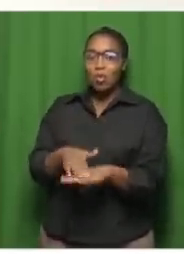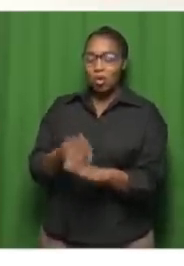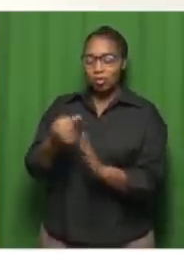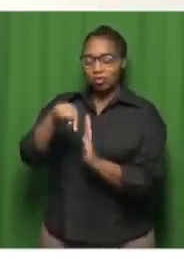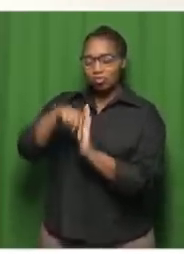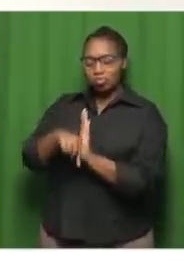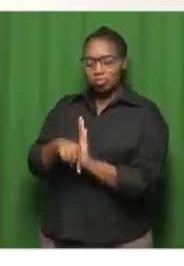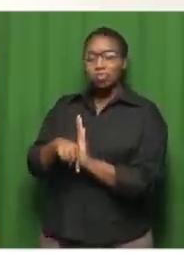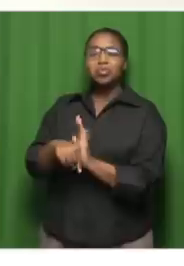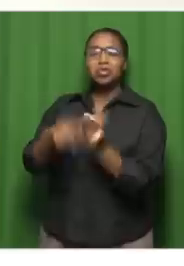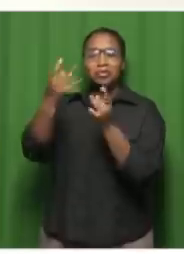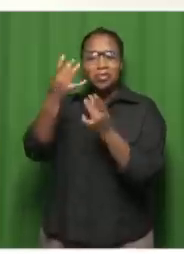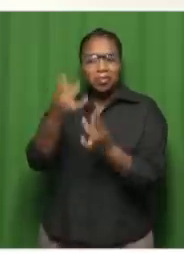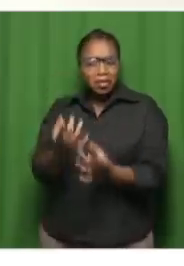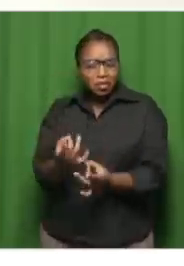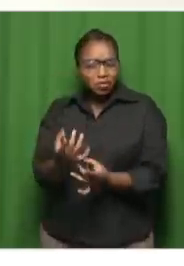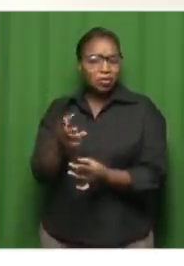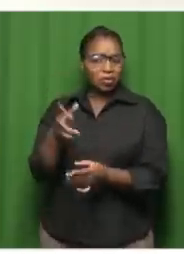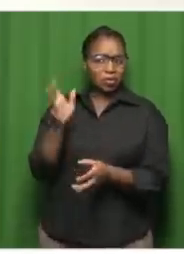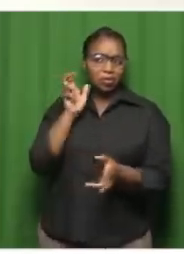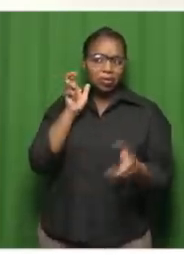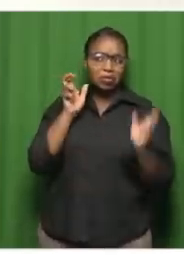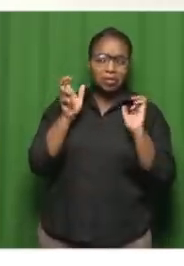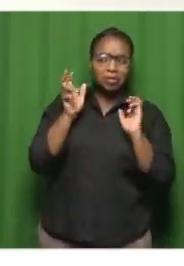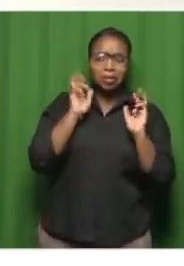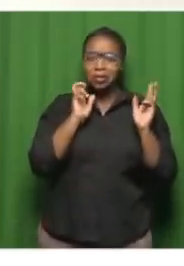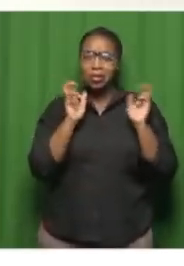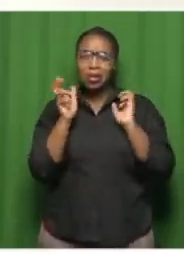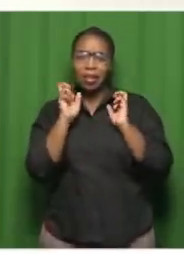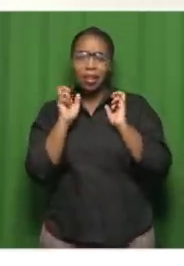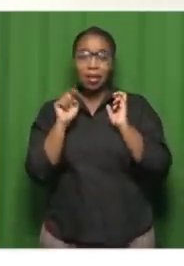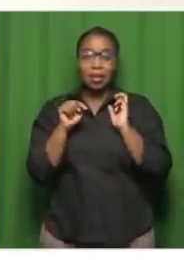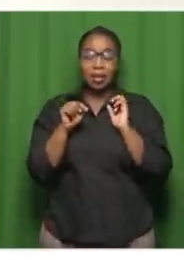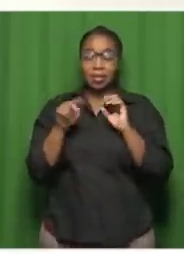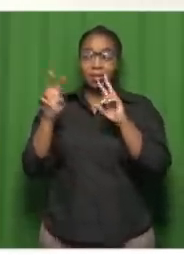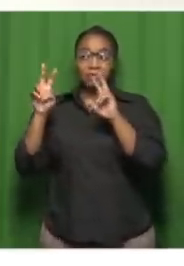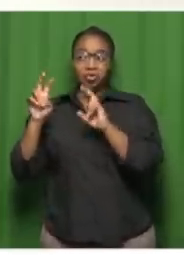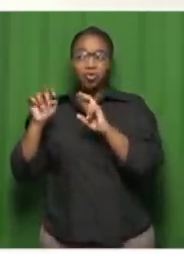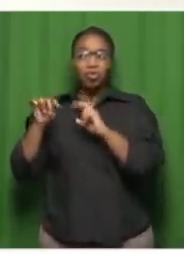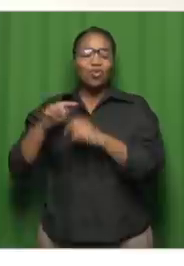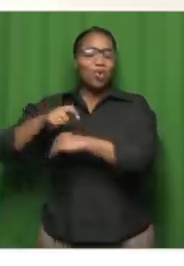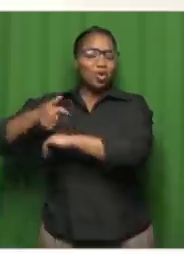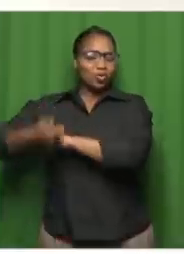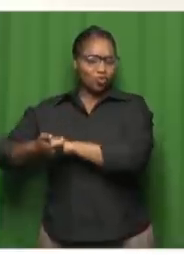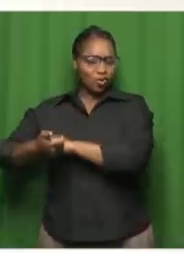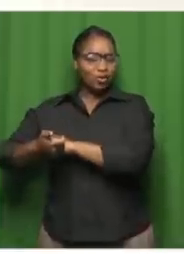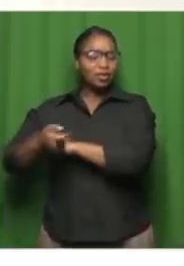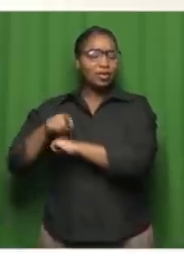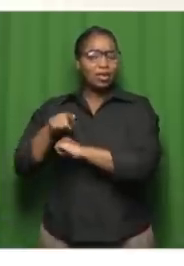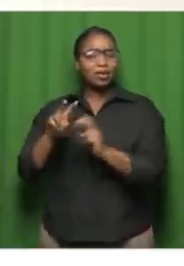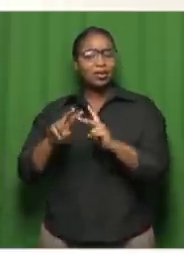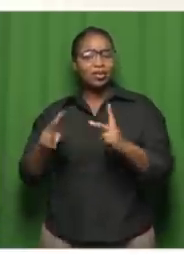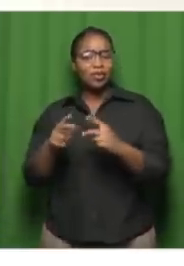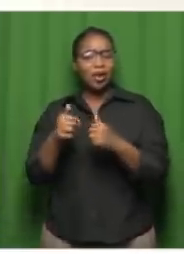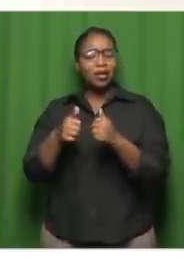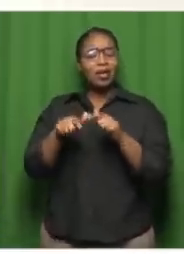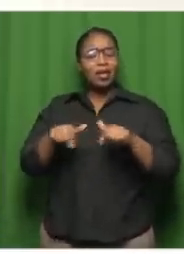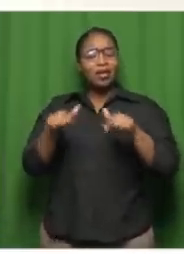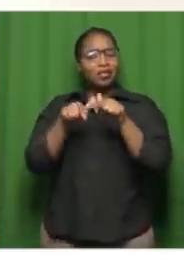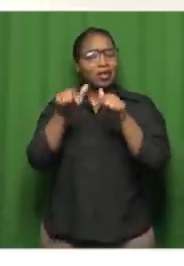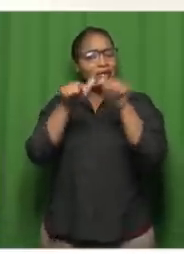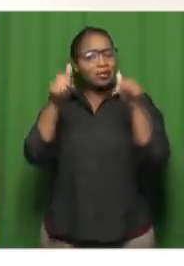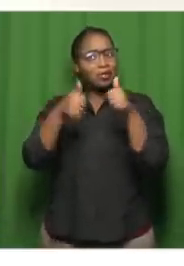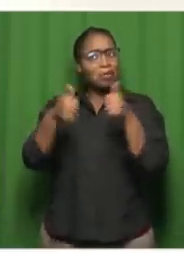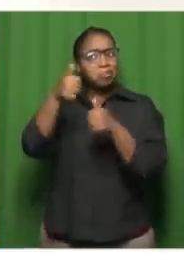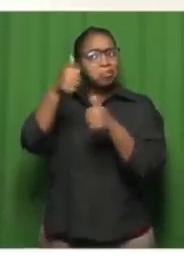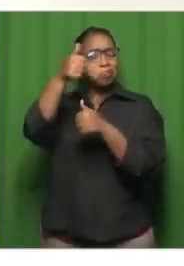brewing under this conference, and certainly what is brewing in the ranks within the ANC. I mean, what is your view or review of the